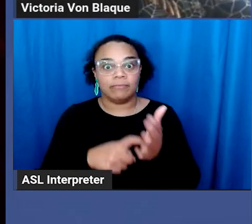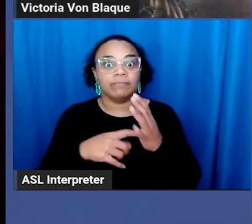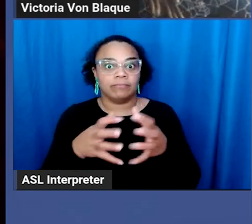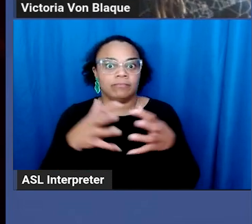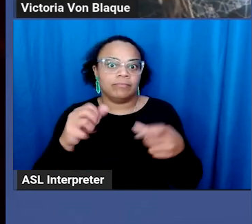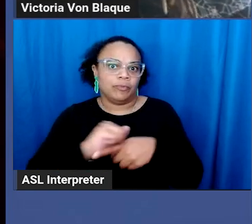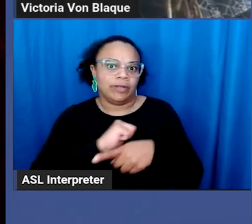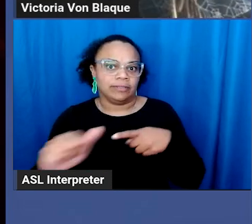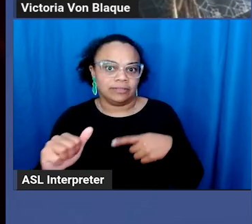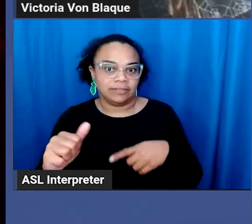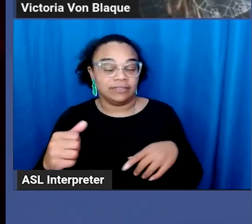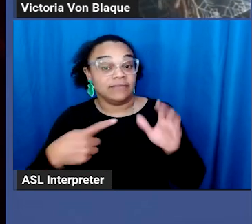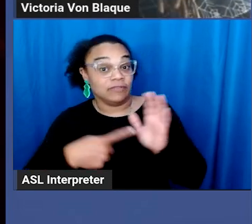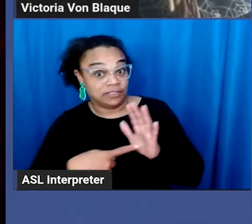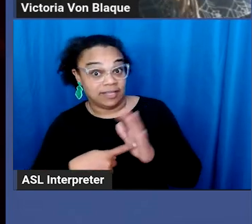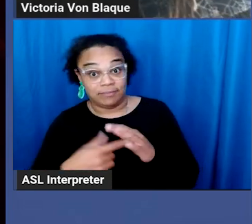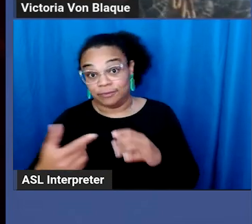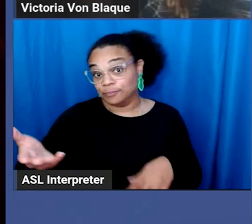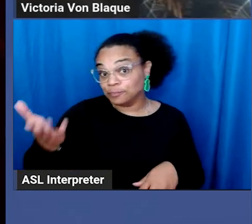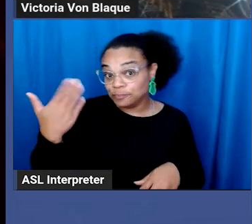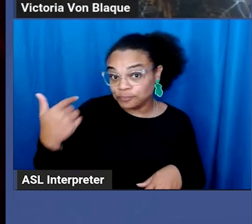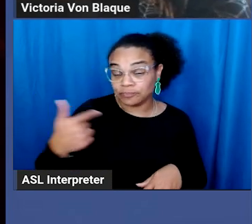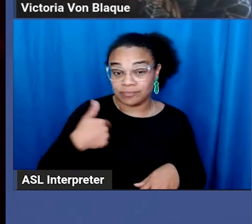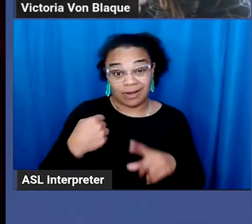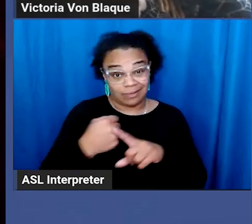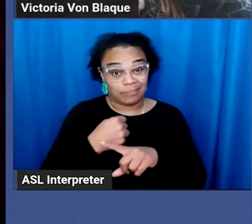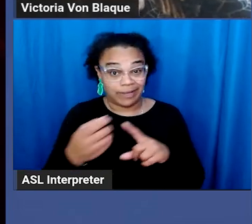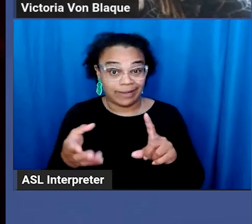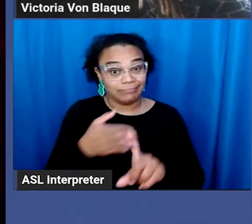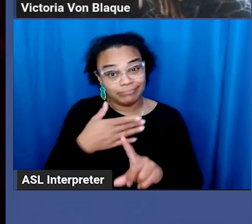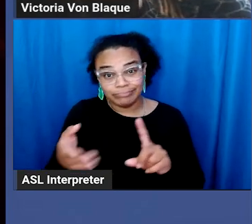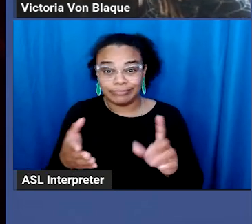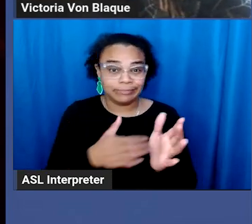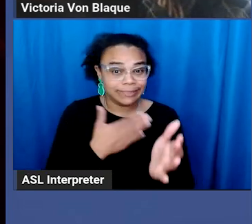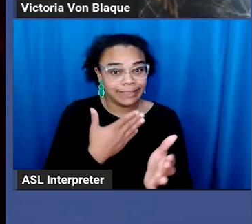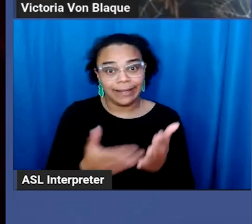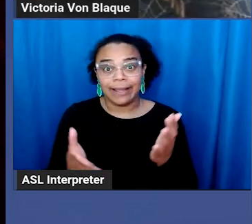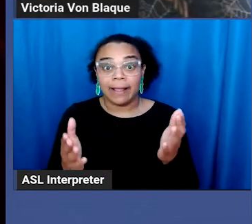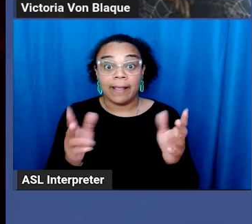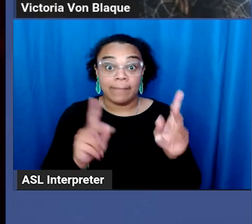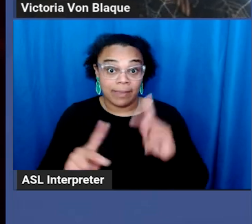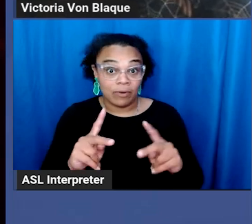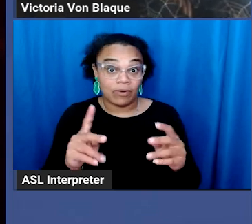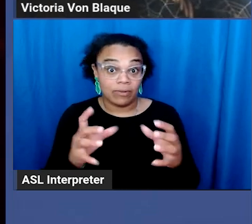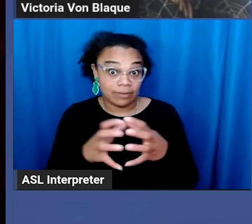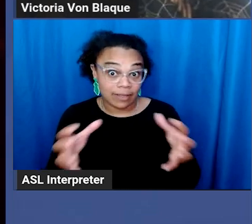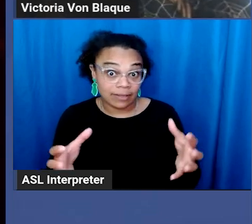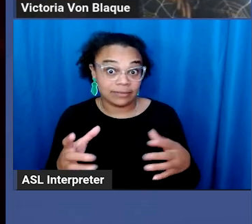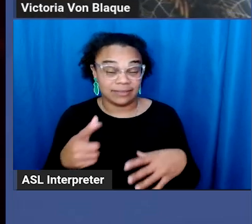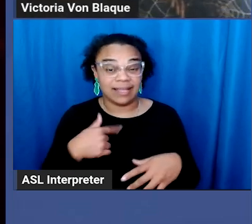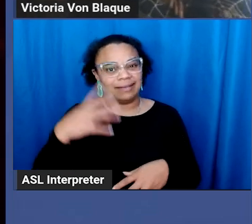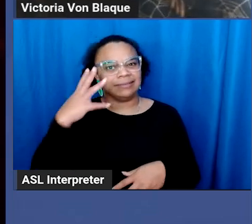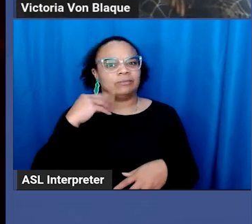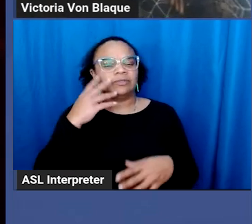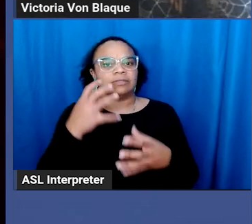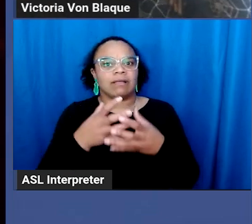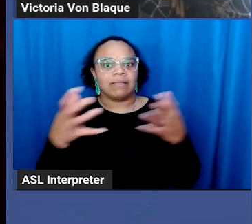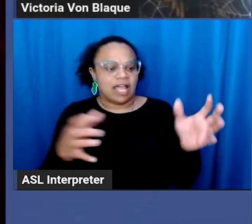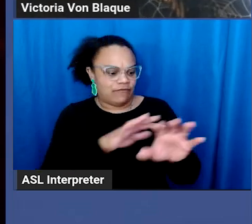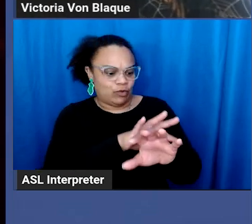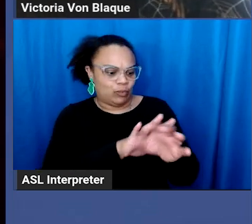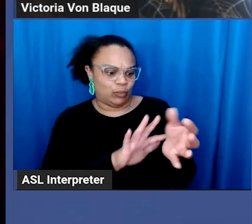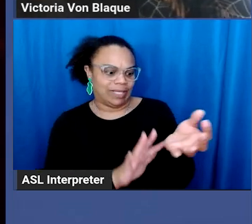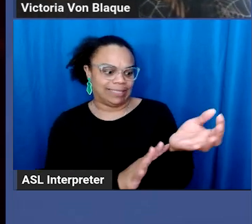was beating people, I had a lot of wrist pain. I don't know what this is called, but like